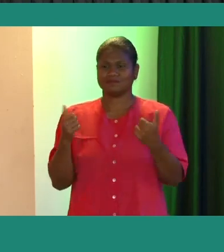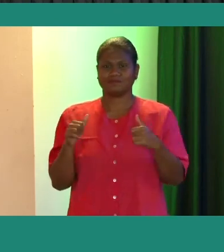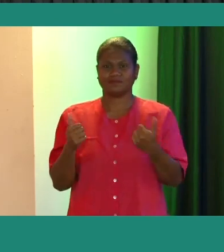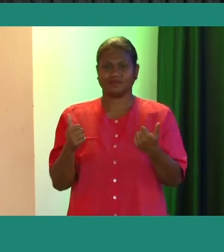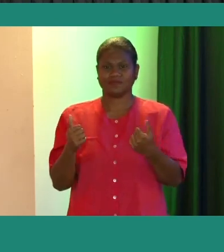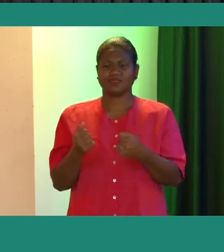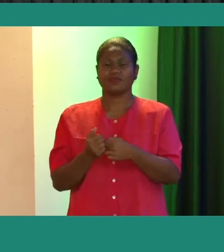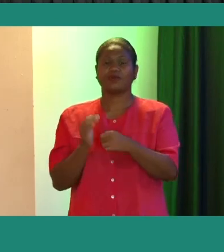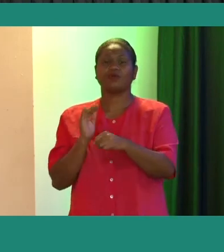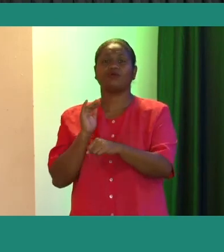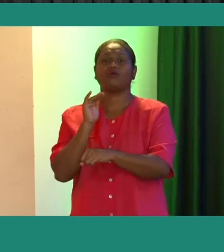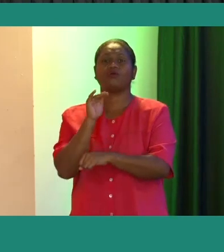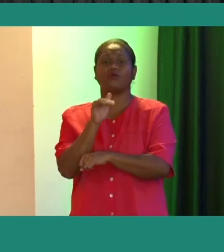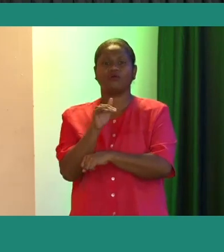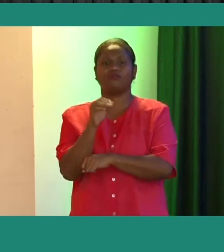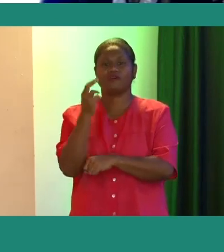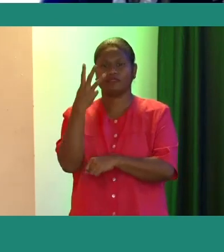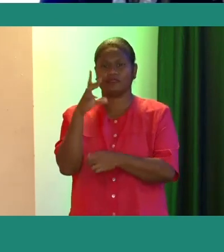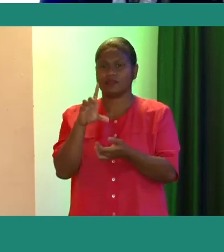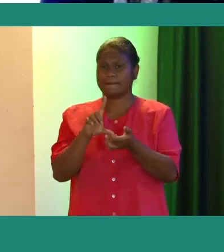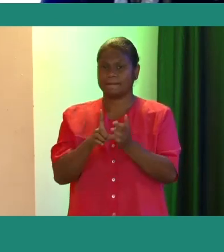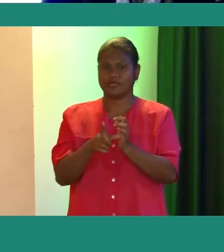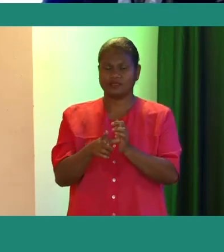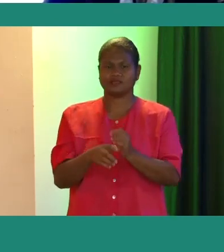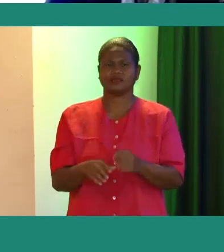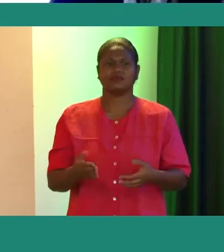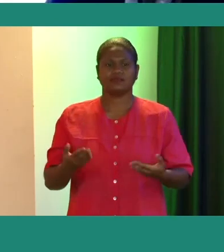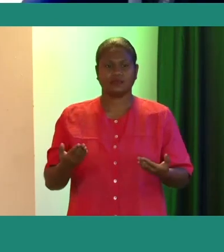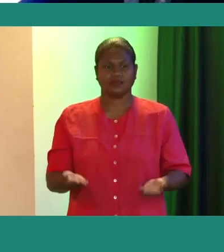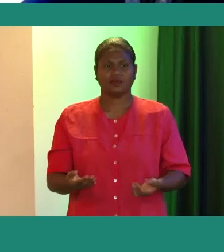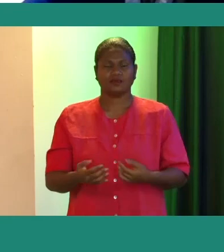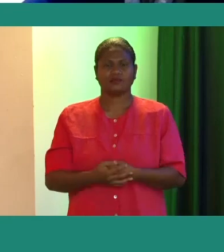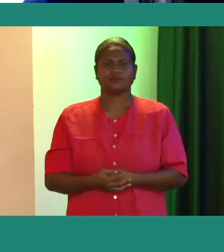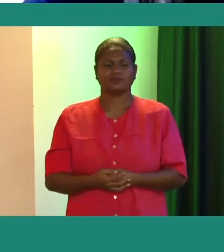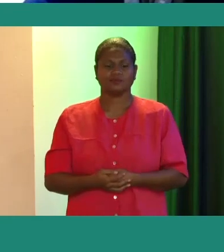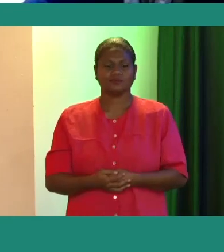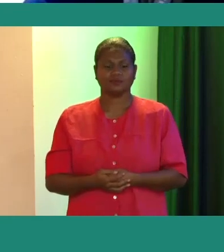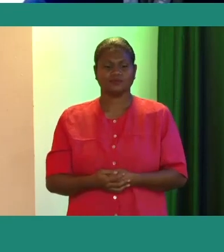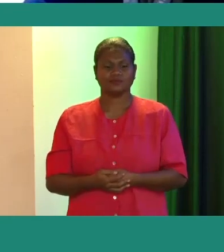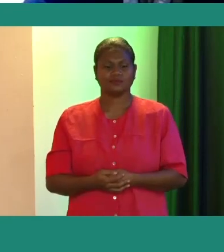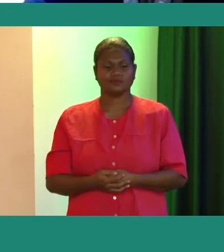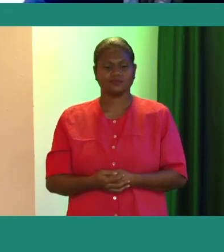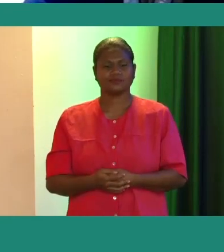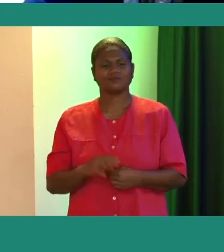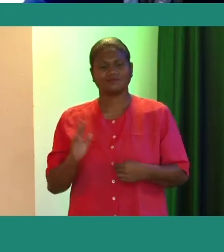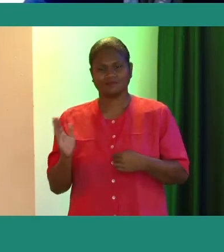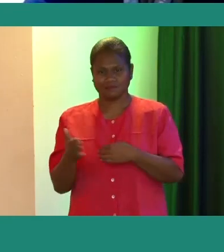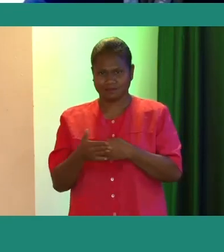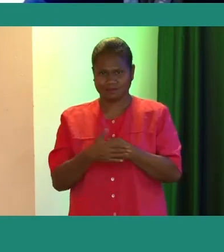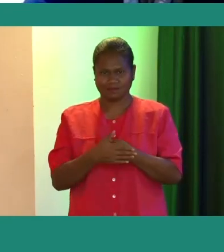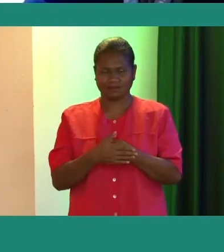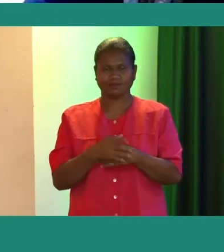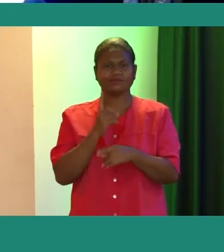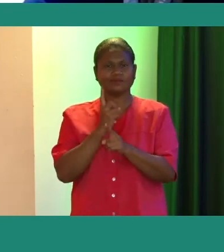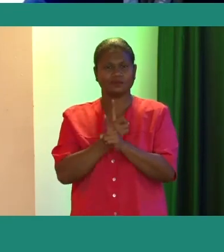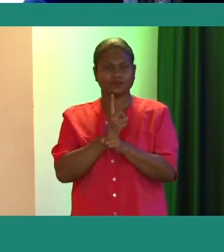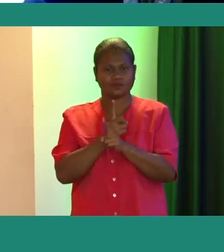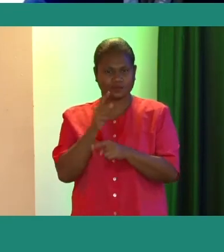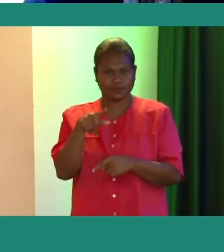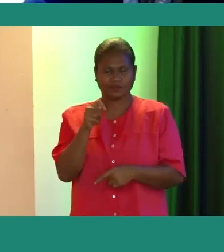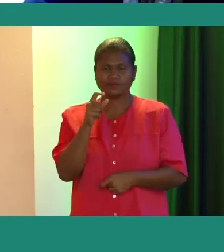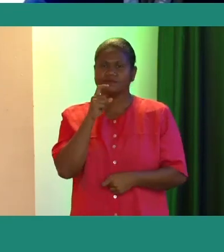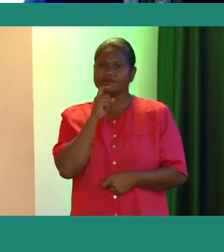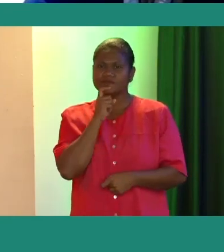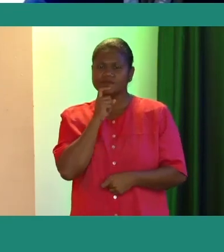gone over 3 minutes. So I'm going to have to end our session this afternoon. I